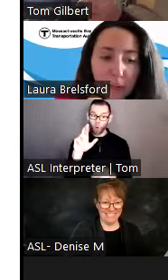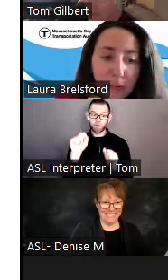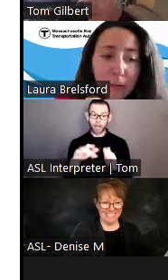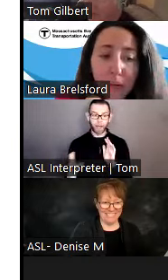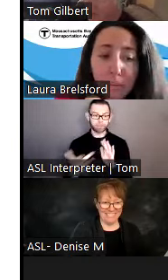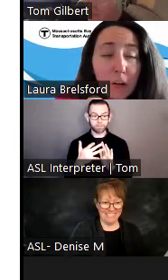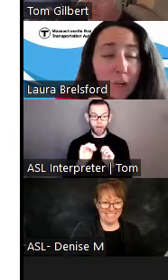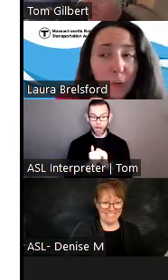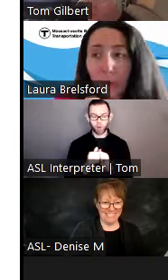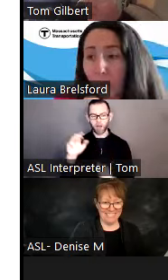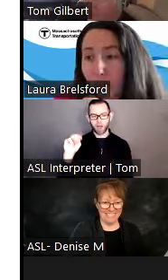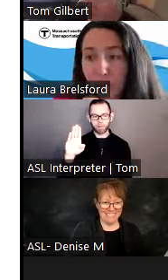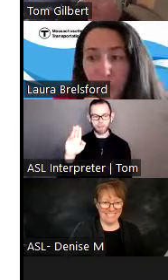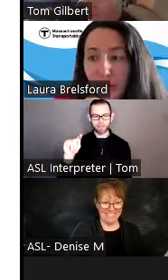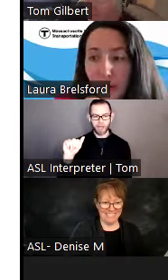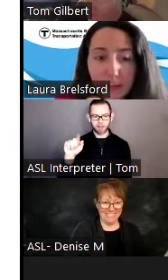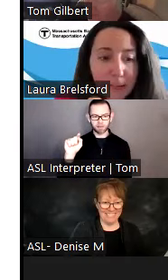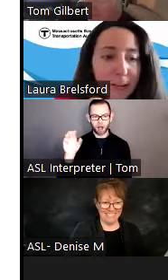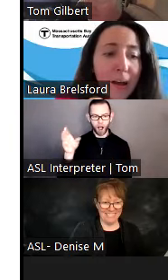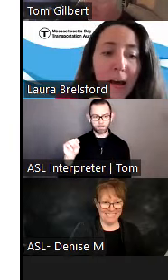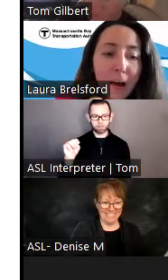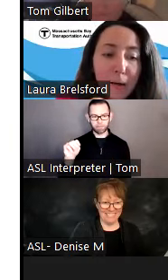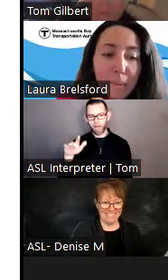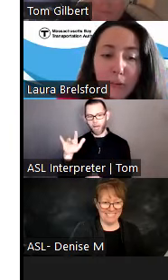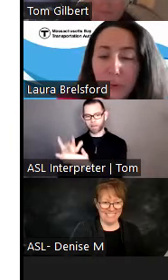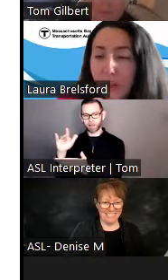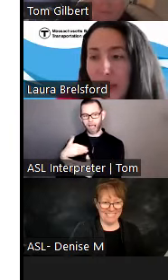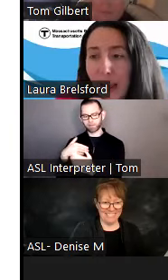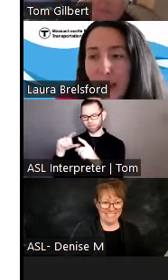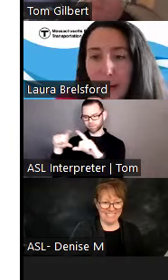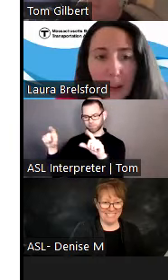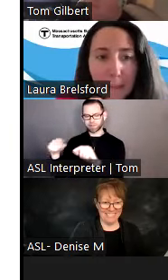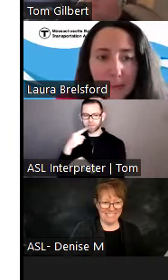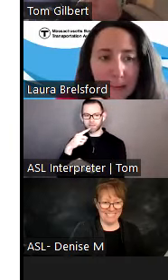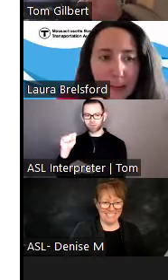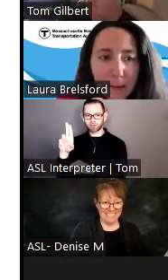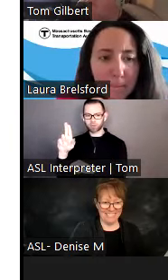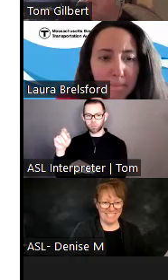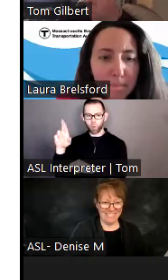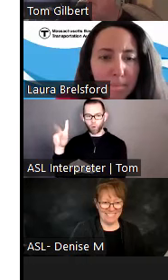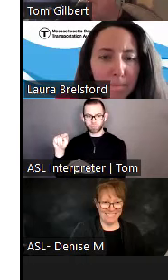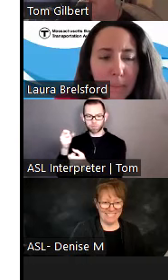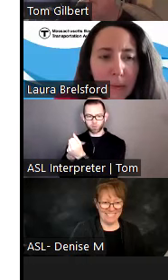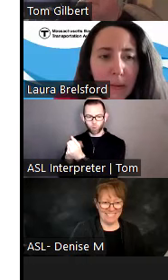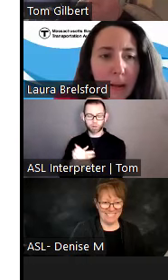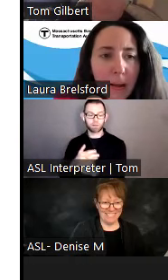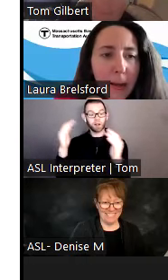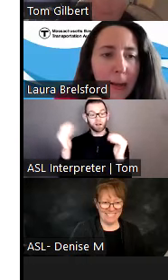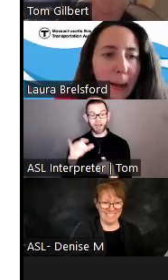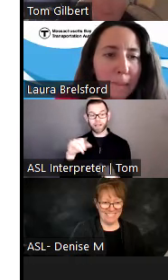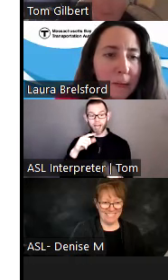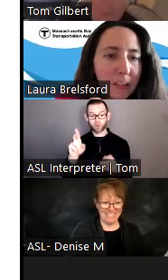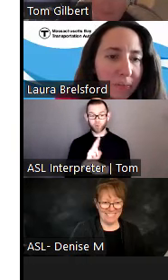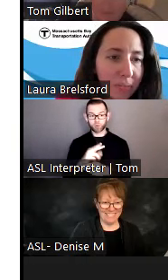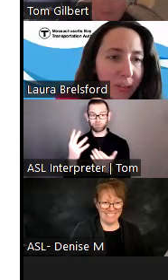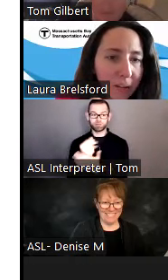support. You can always tweet at us by tweeting at MBTA. And